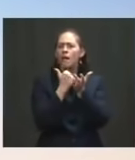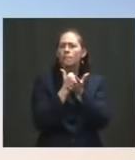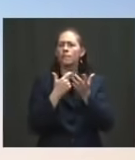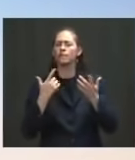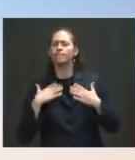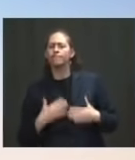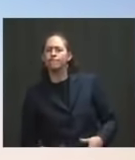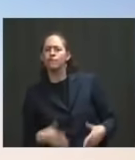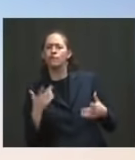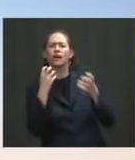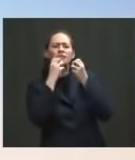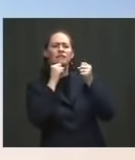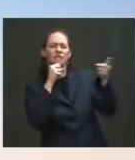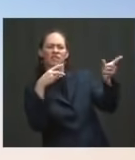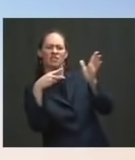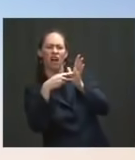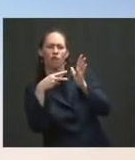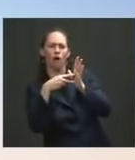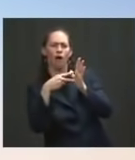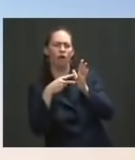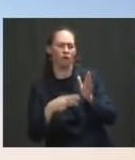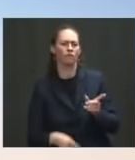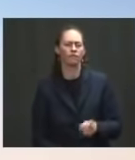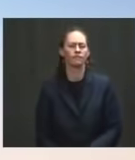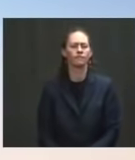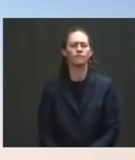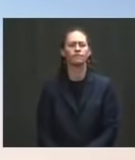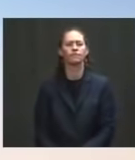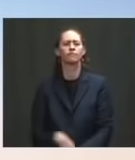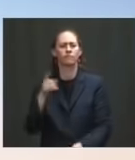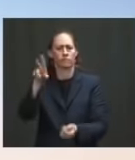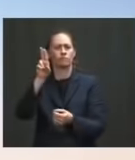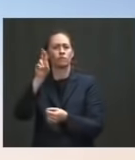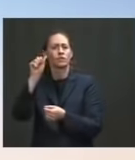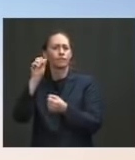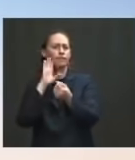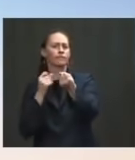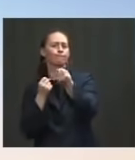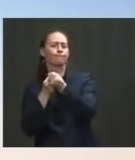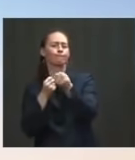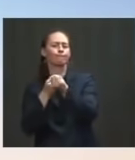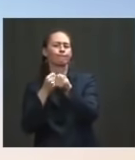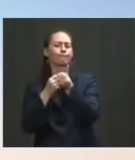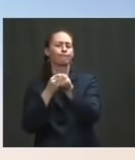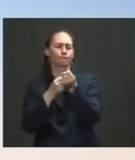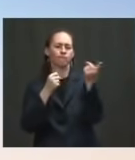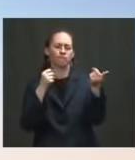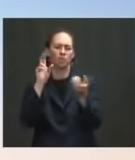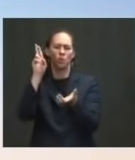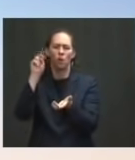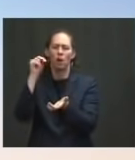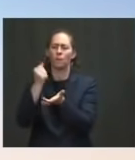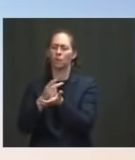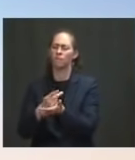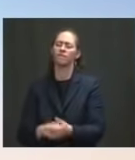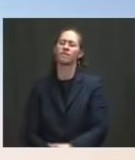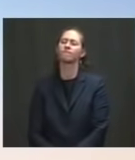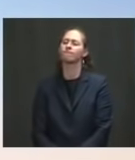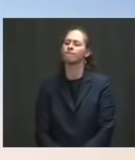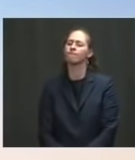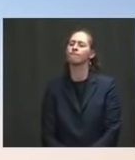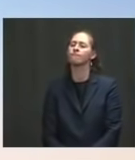and that is going to save lives. That is something to be commended. At the same time, the president made clear, as I think you could see in the